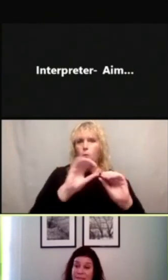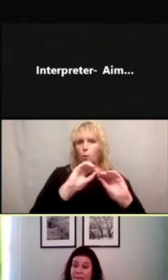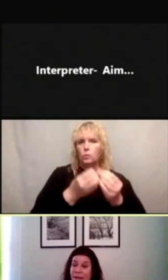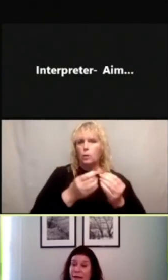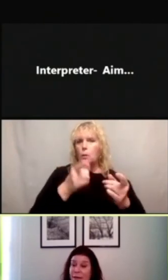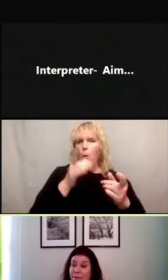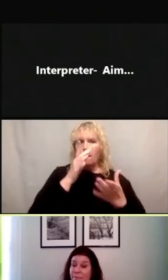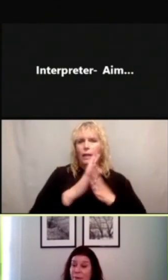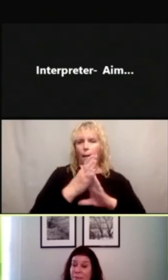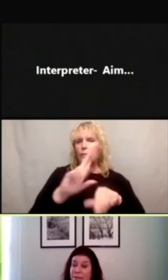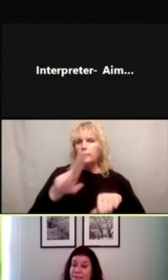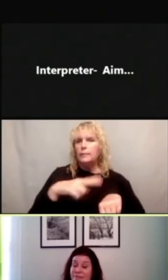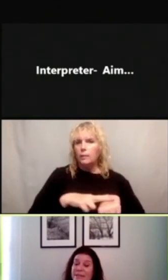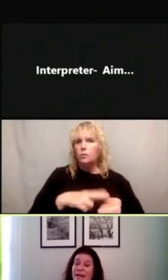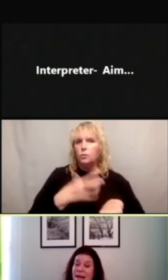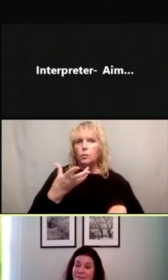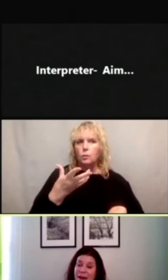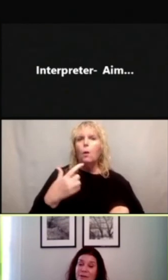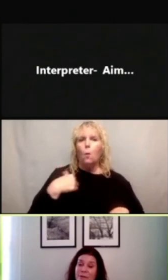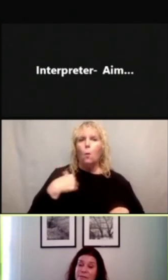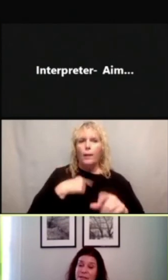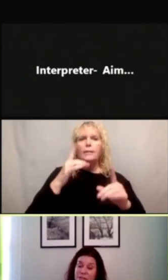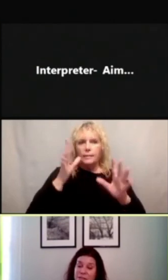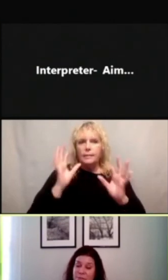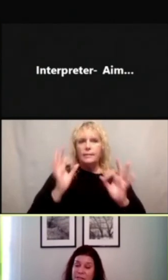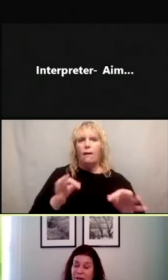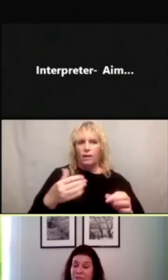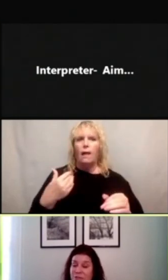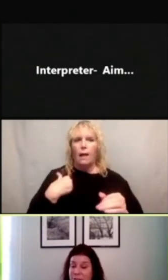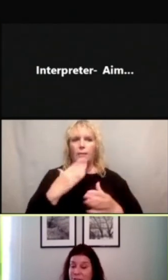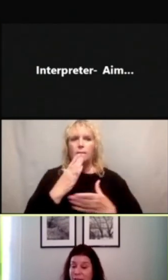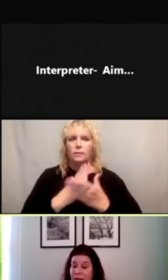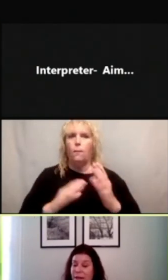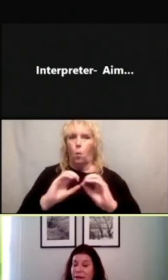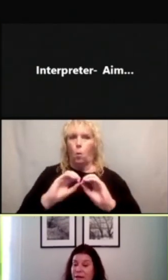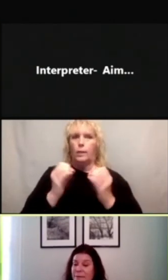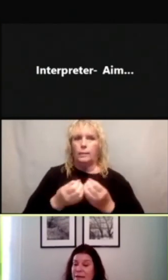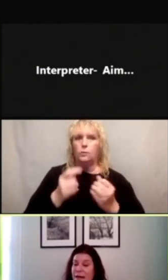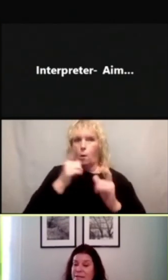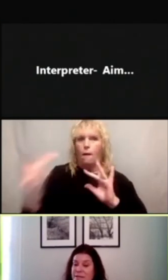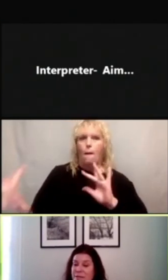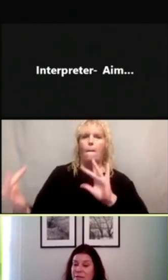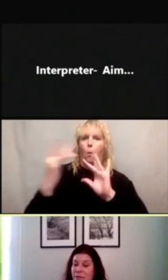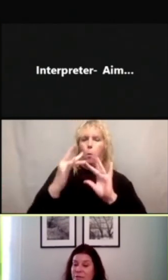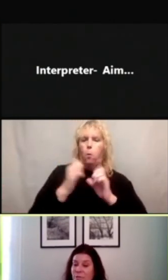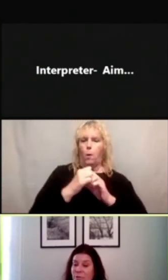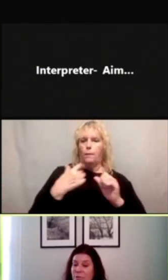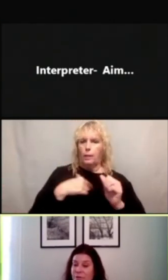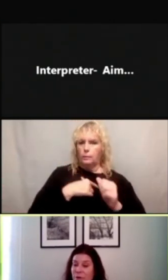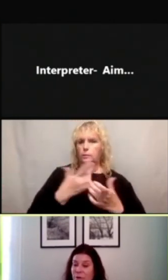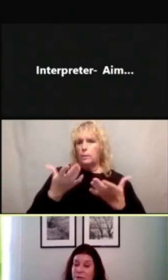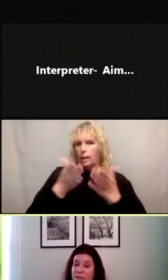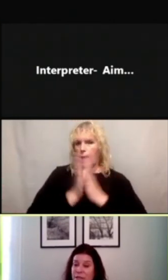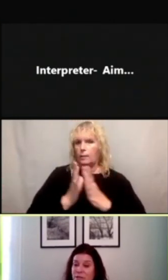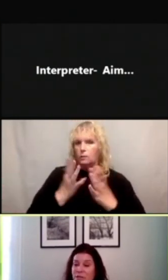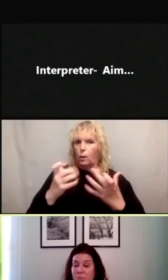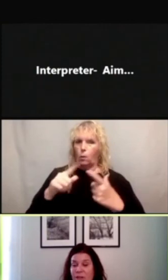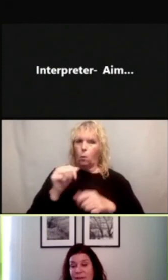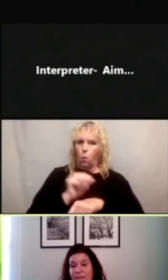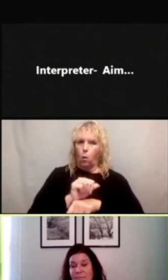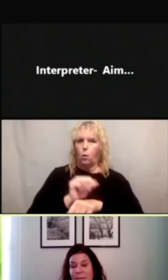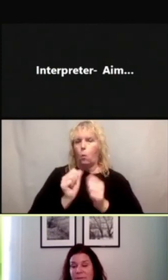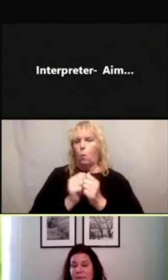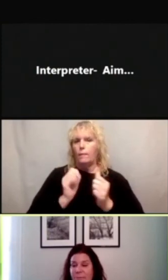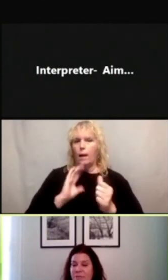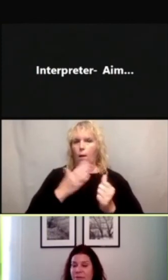natural piece. We definitely have had organizations reach out to us and ask, to work with our organizations,